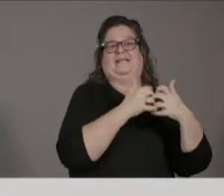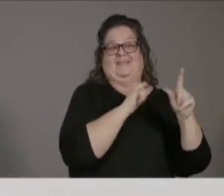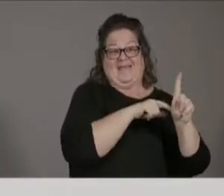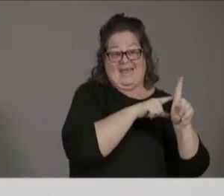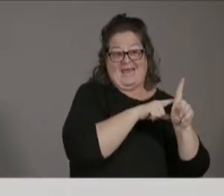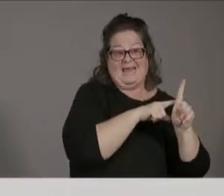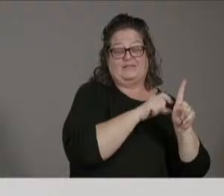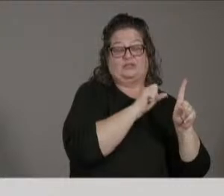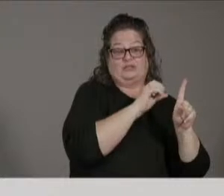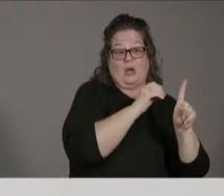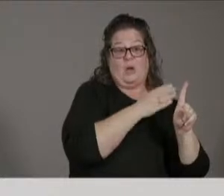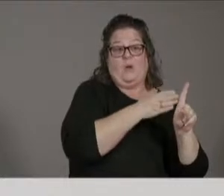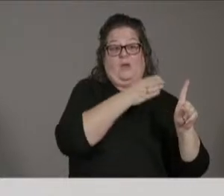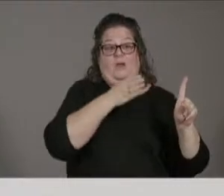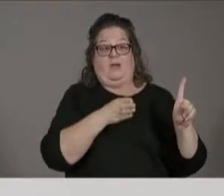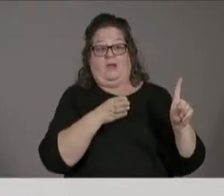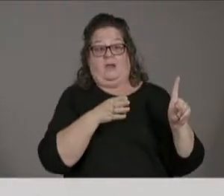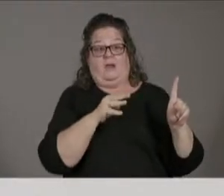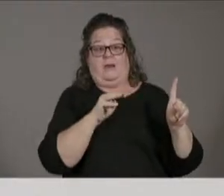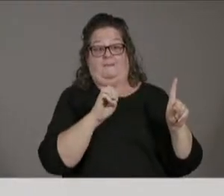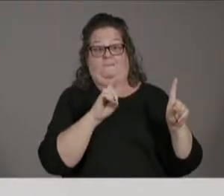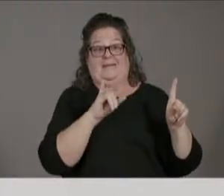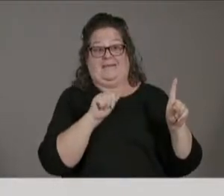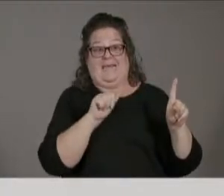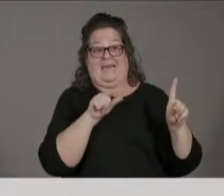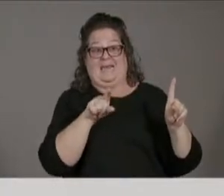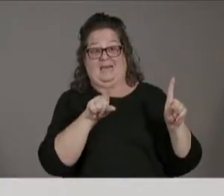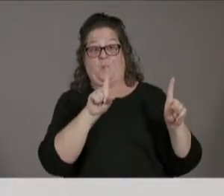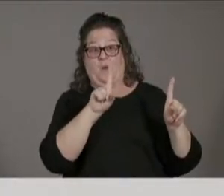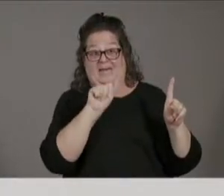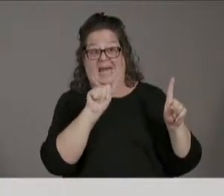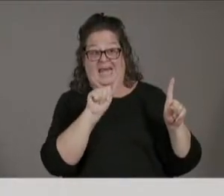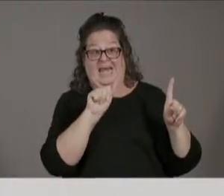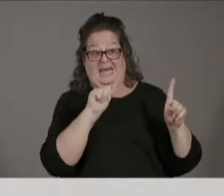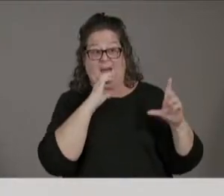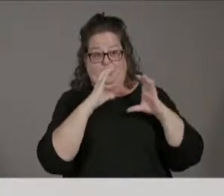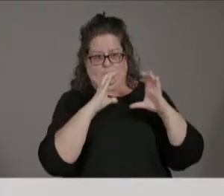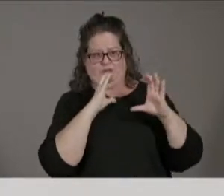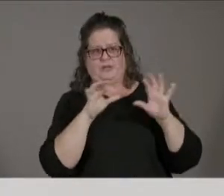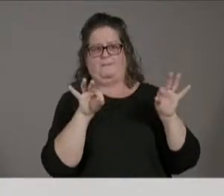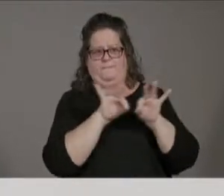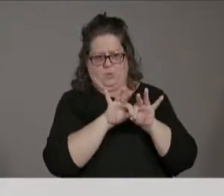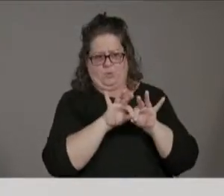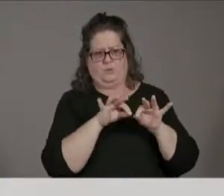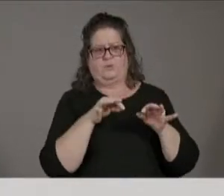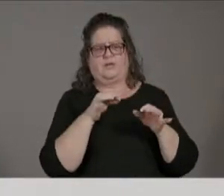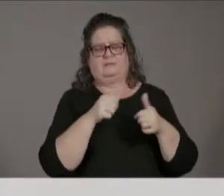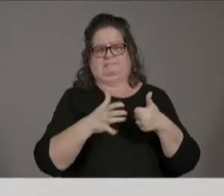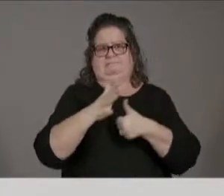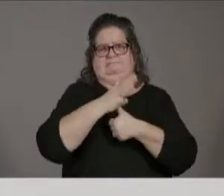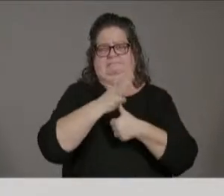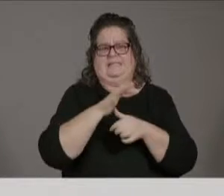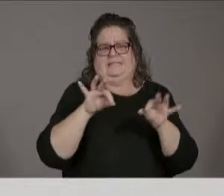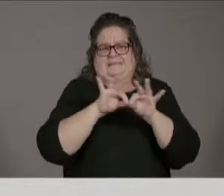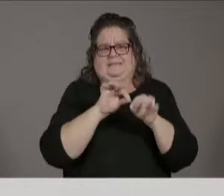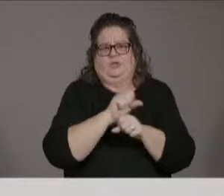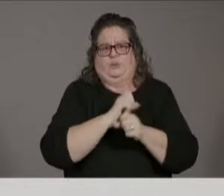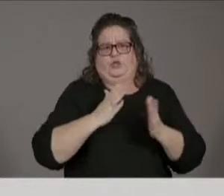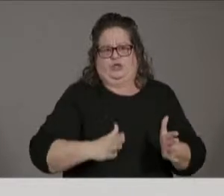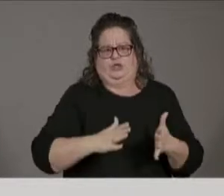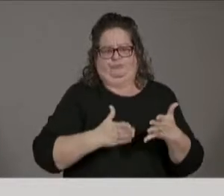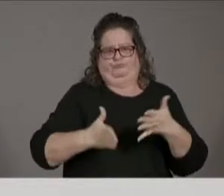is considered a essential service, and would be prioritized as well.